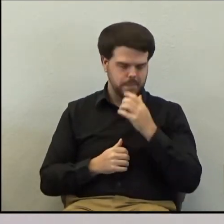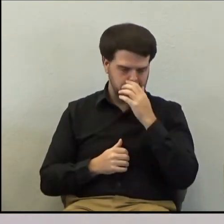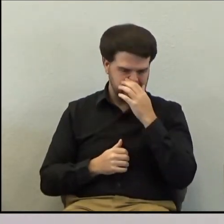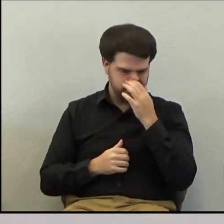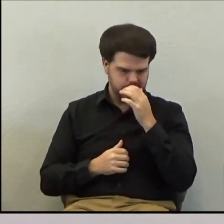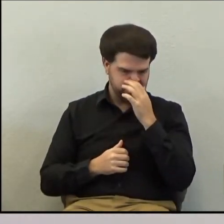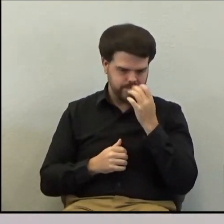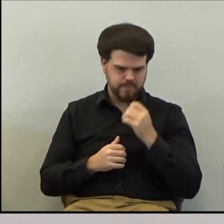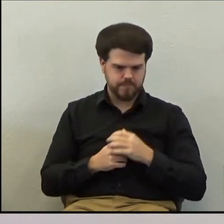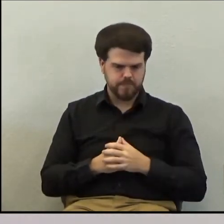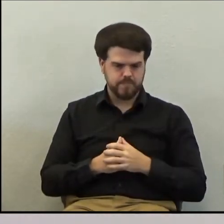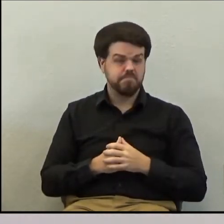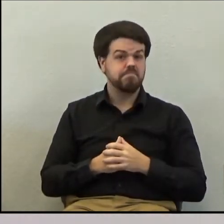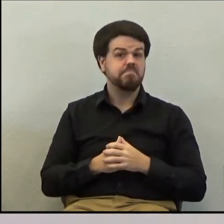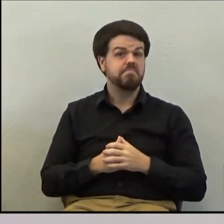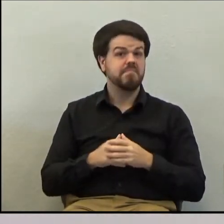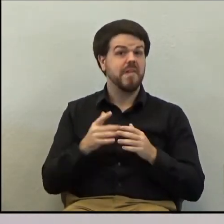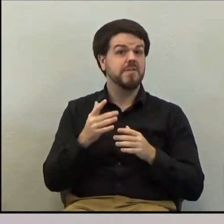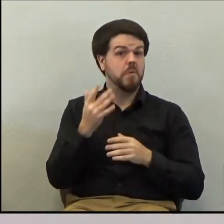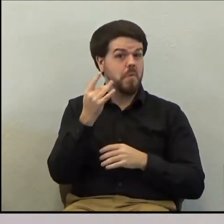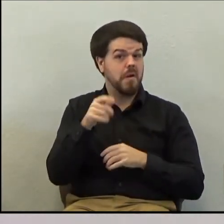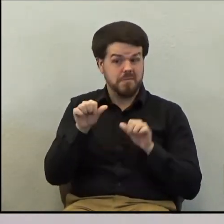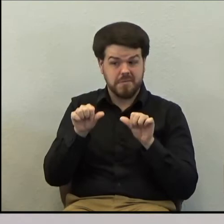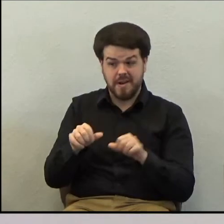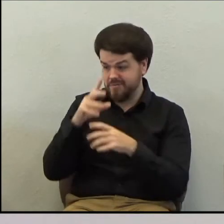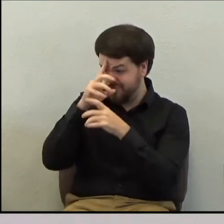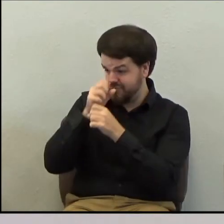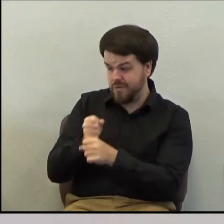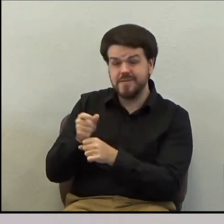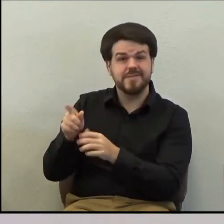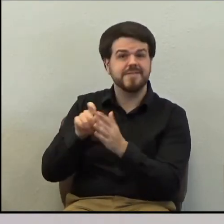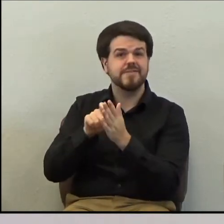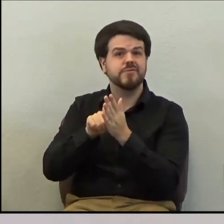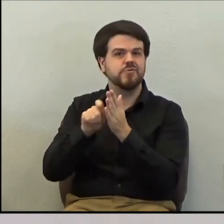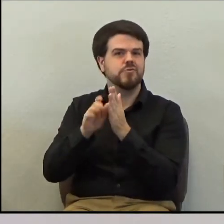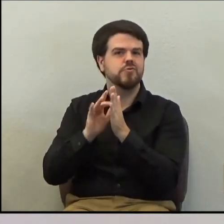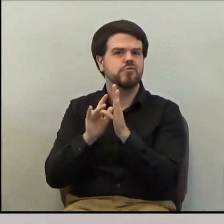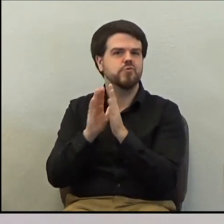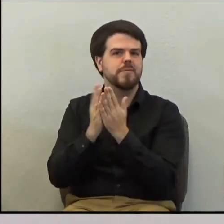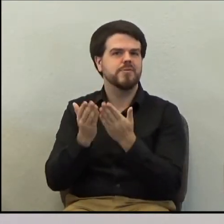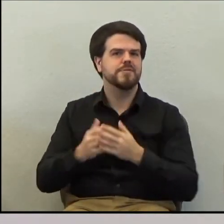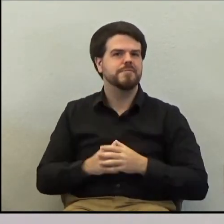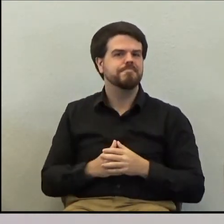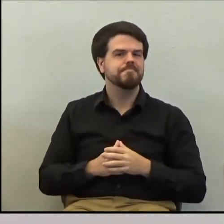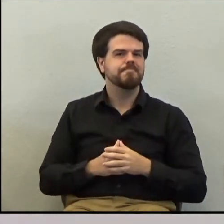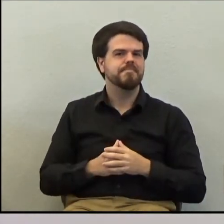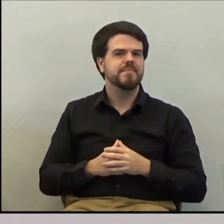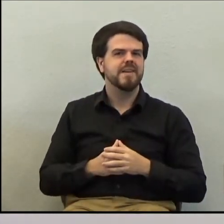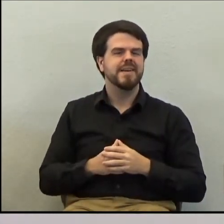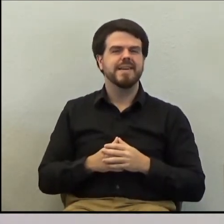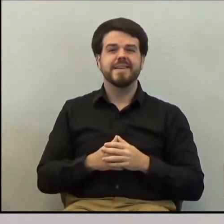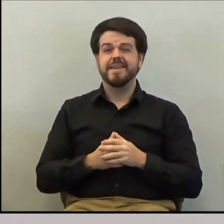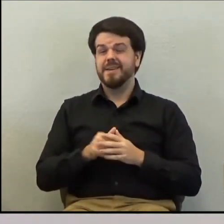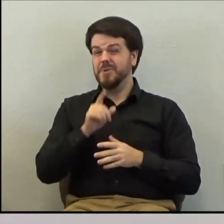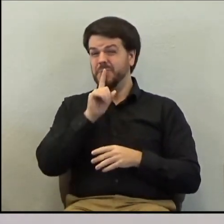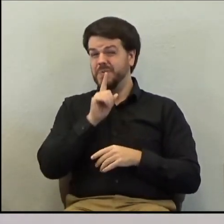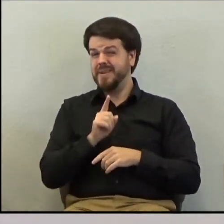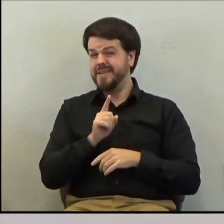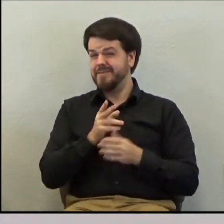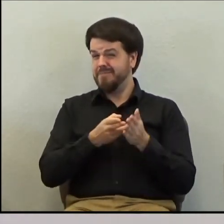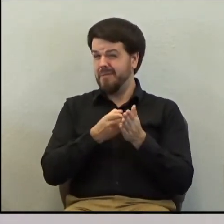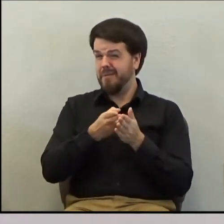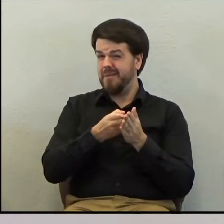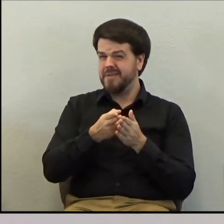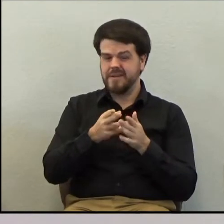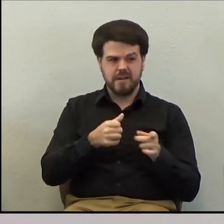why we can trust the scriptures. And why we should not, really, brothers and sisters, don't even pay attention to people who